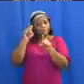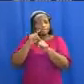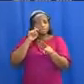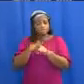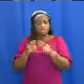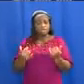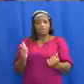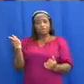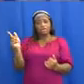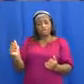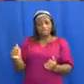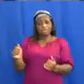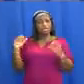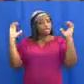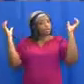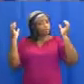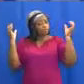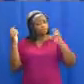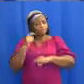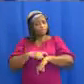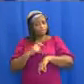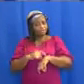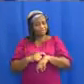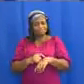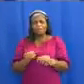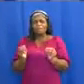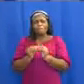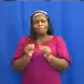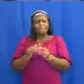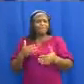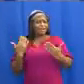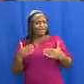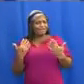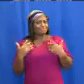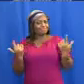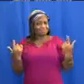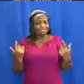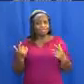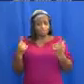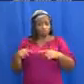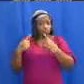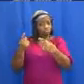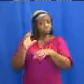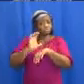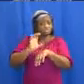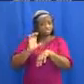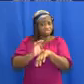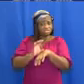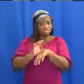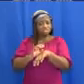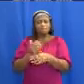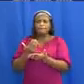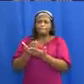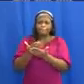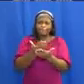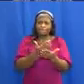ne mi se pi baba no wo ba ya somo kekpe mi panyefai